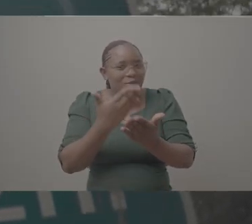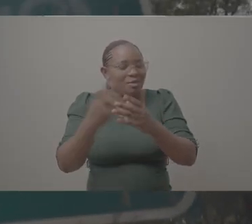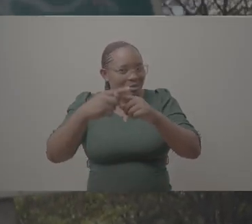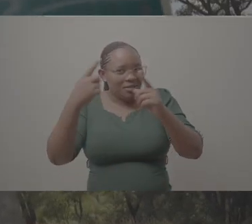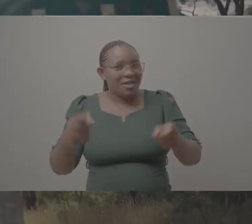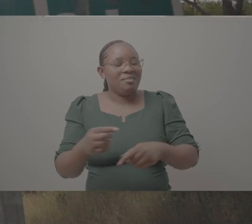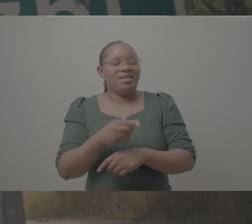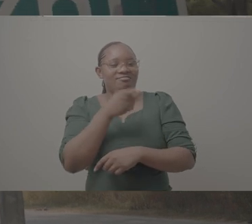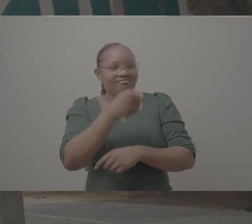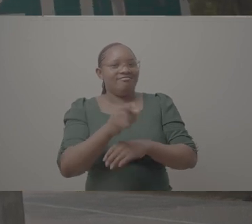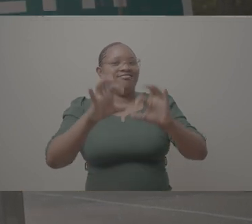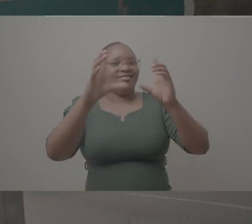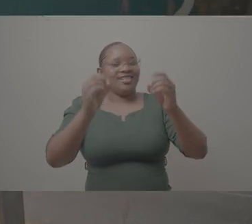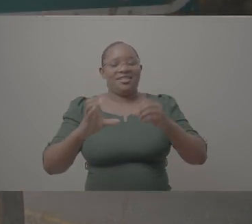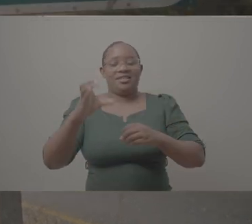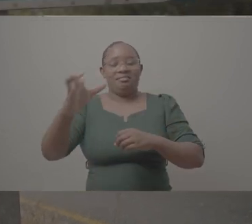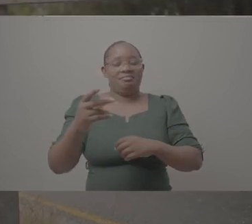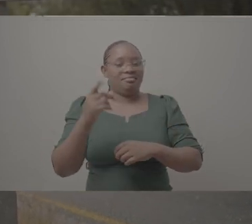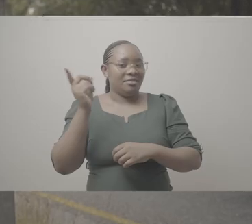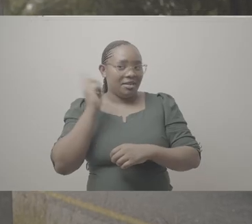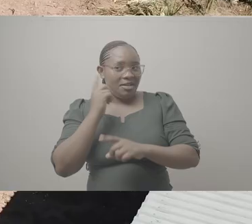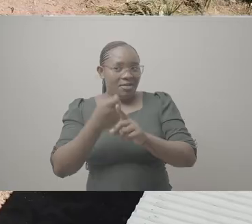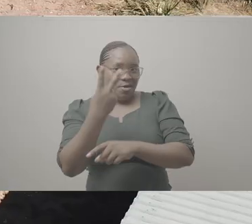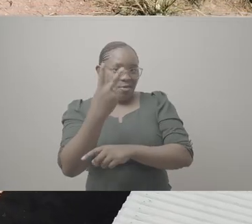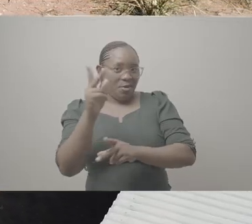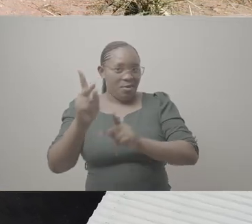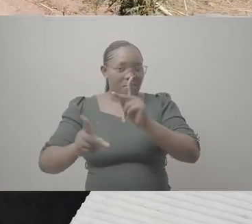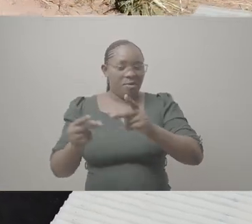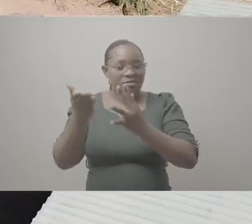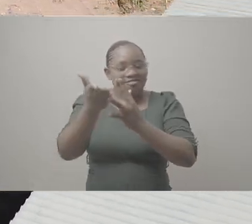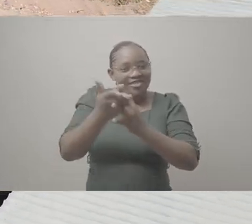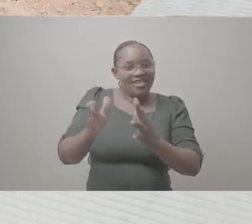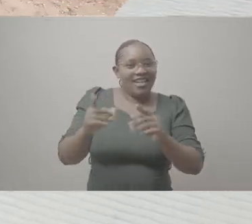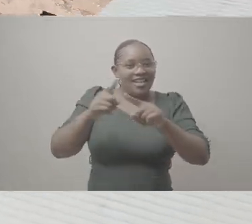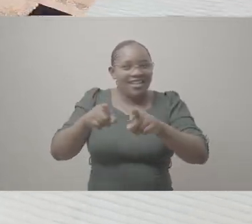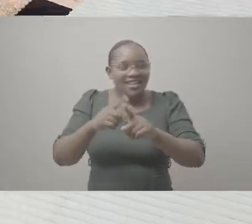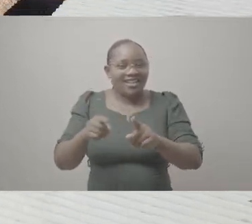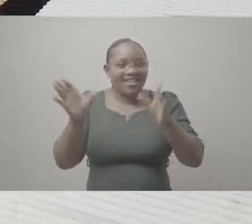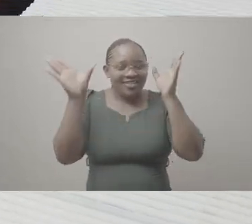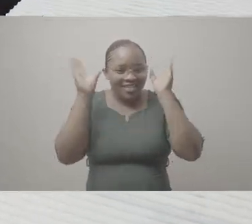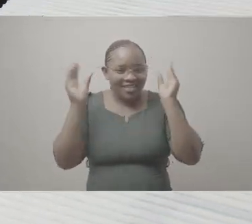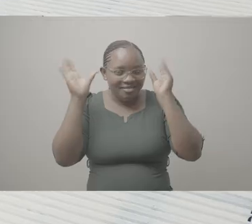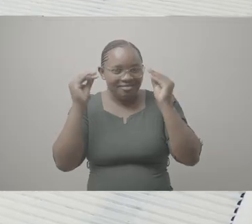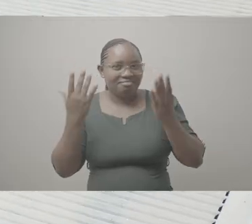particularly in the education sector. Let's hear from Emmanuel and Mary as they share their experiences.